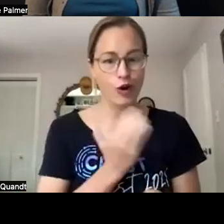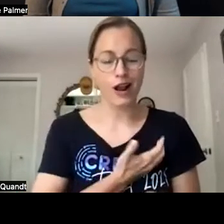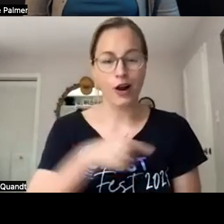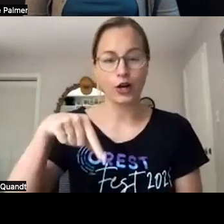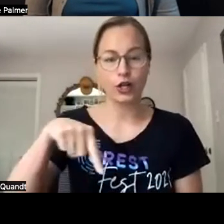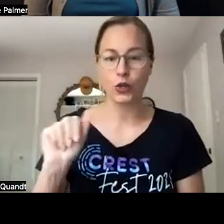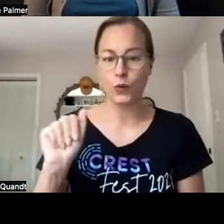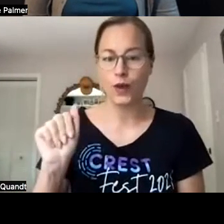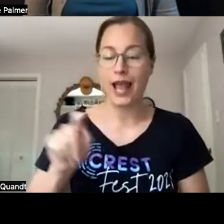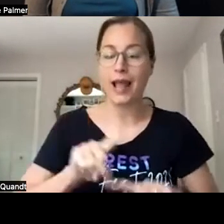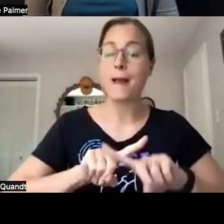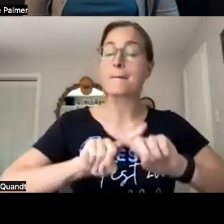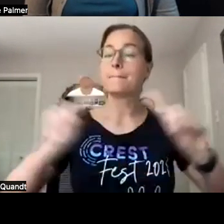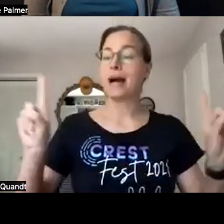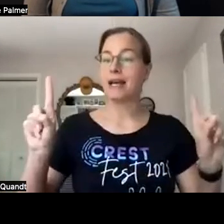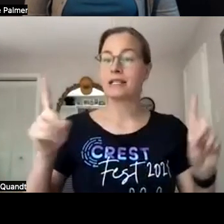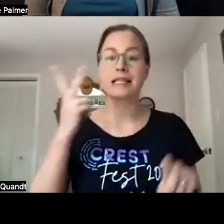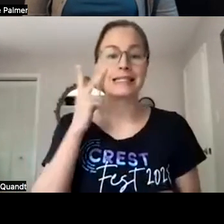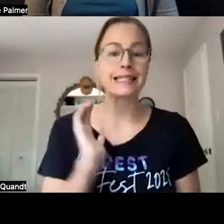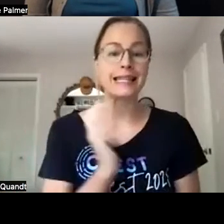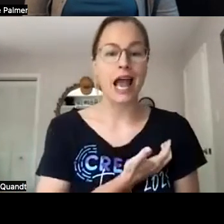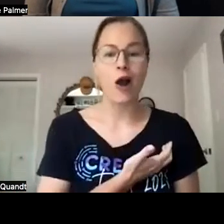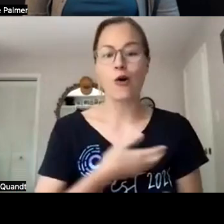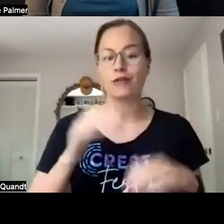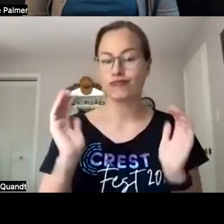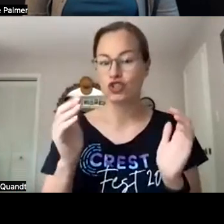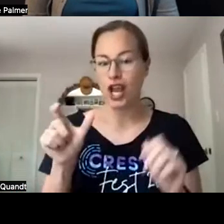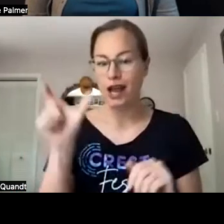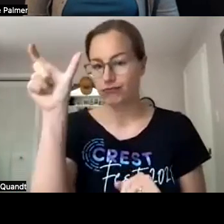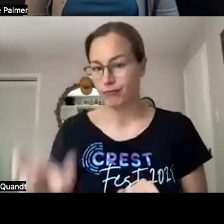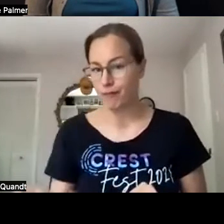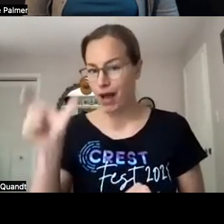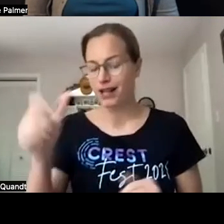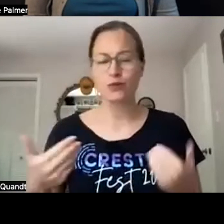so we don't have time for our Q&A. However,